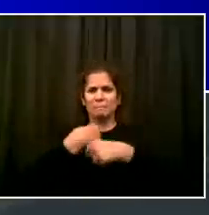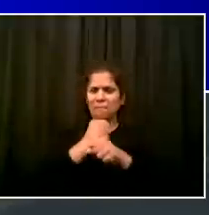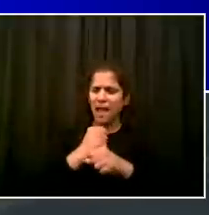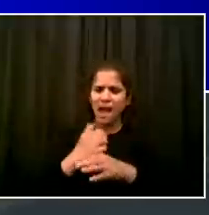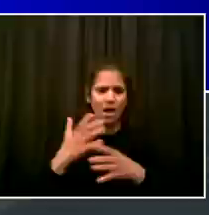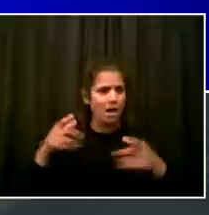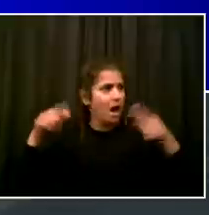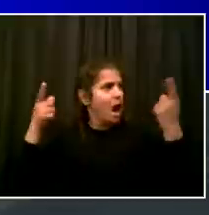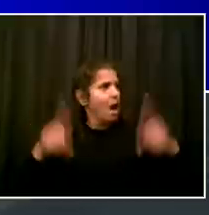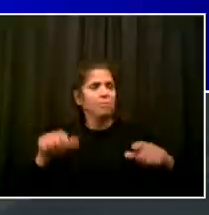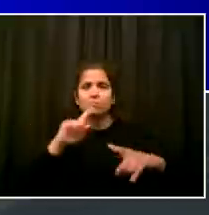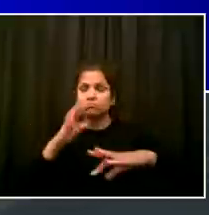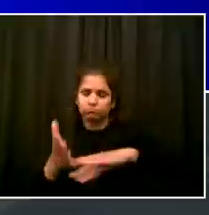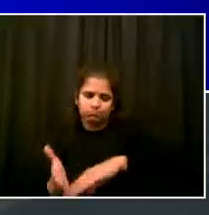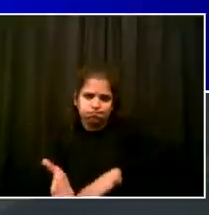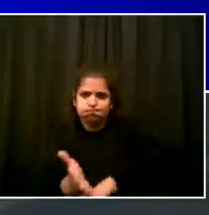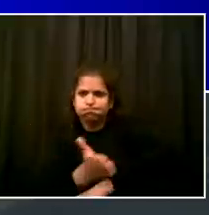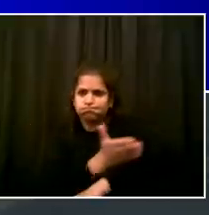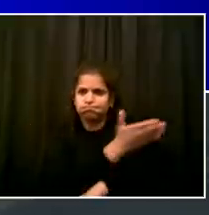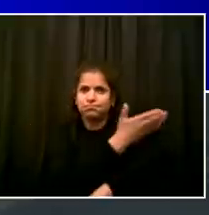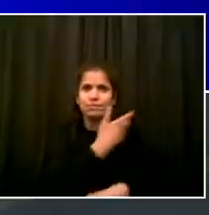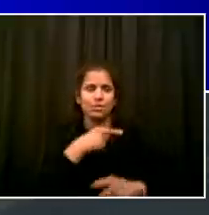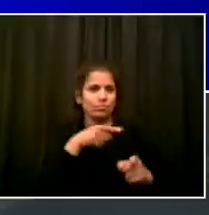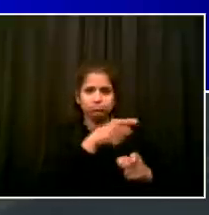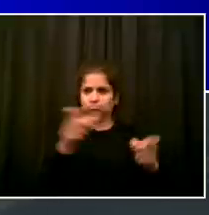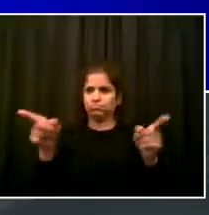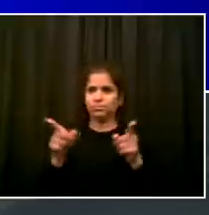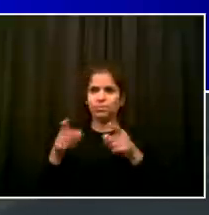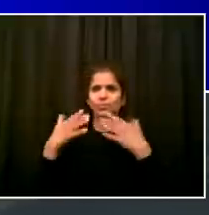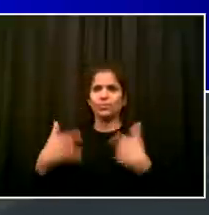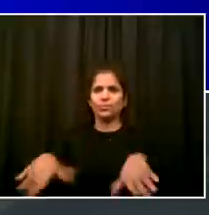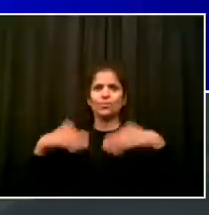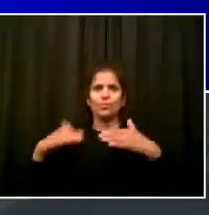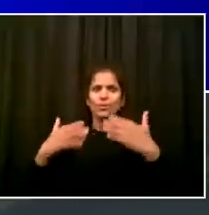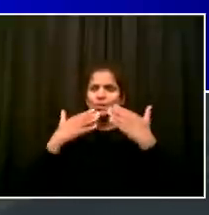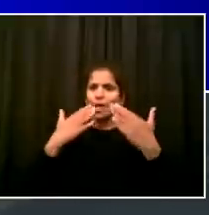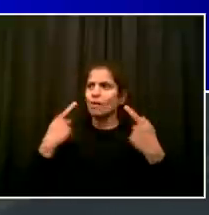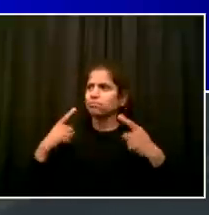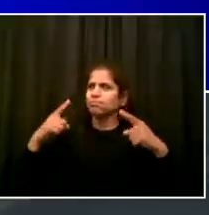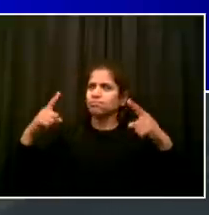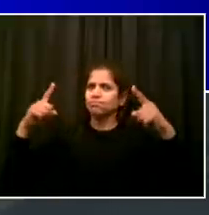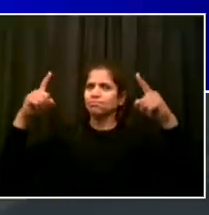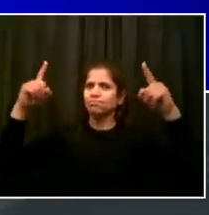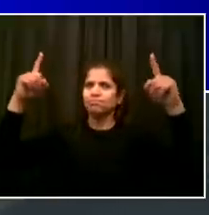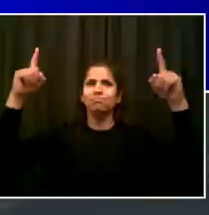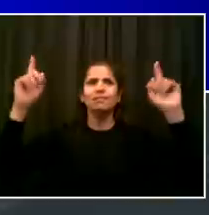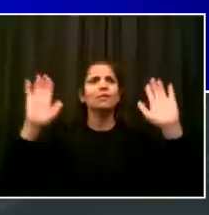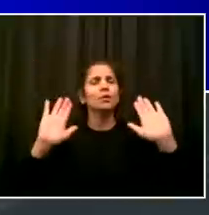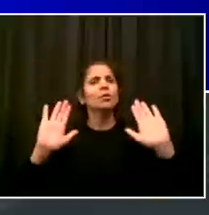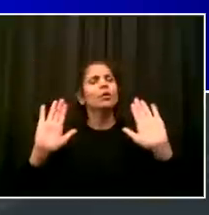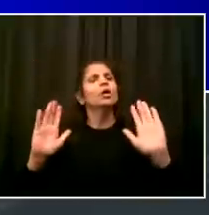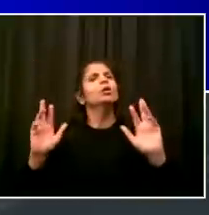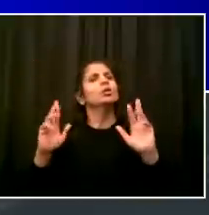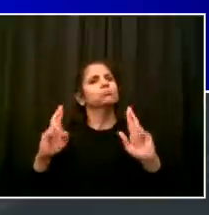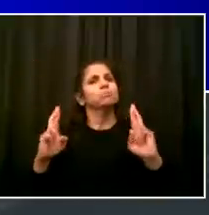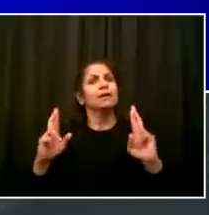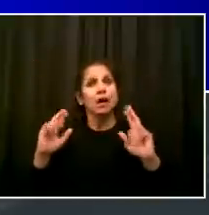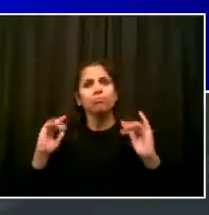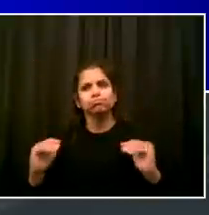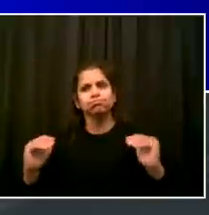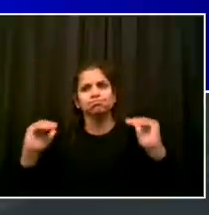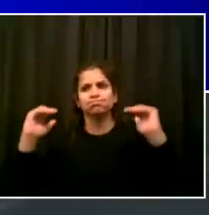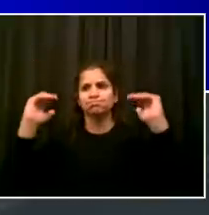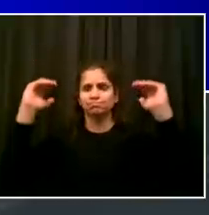our indicators in a new way today, because this is about the reality on the ground. The indicators are